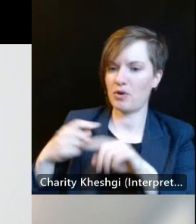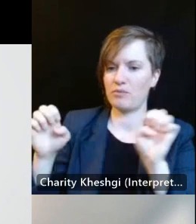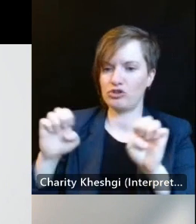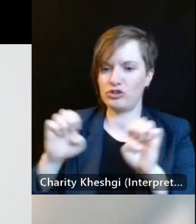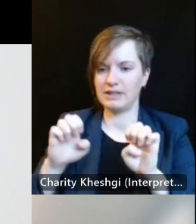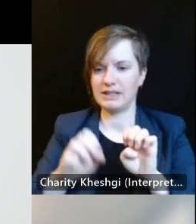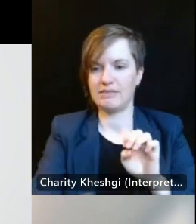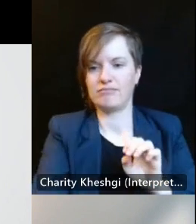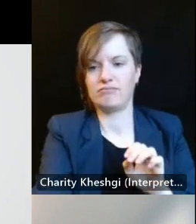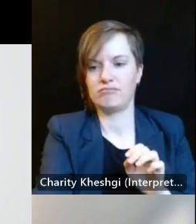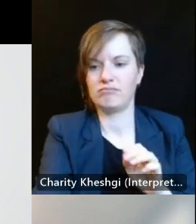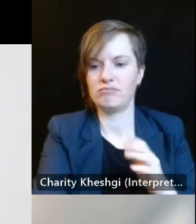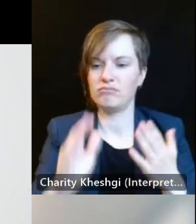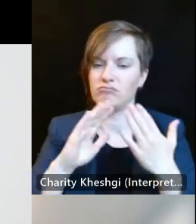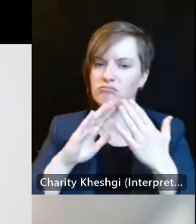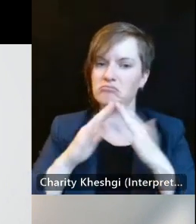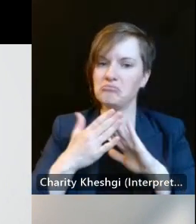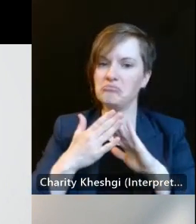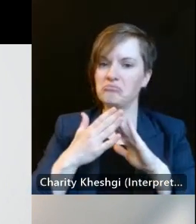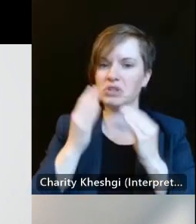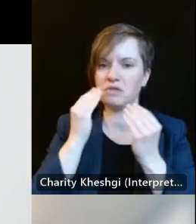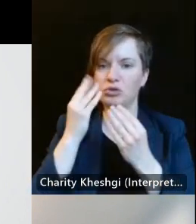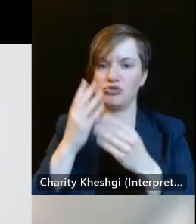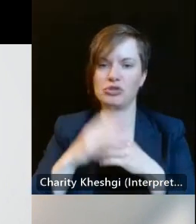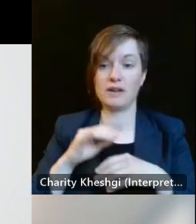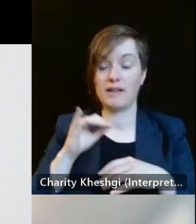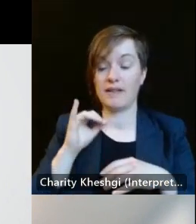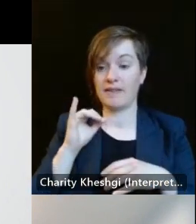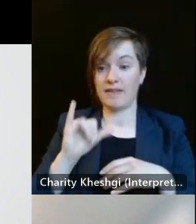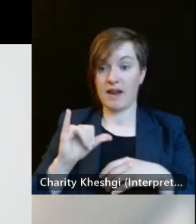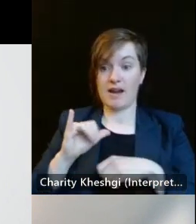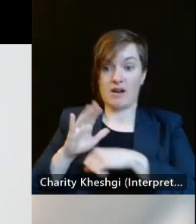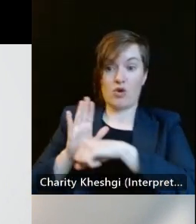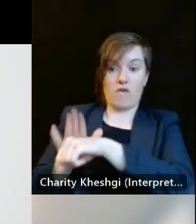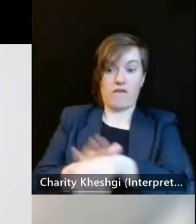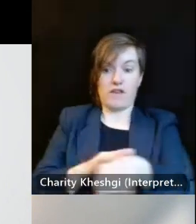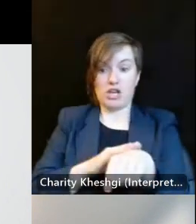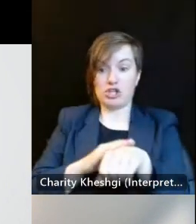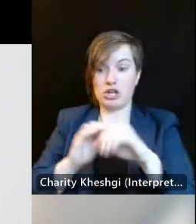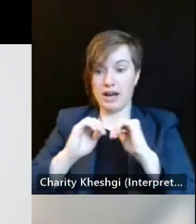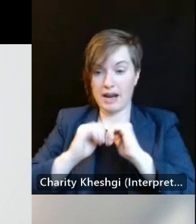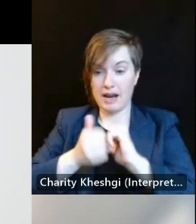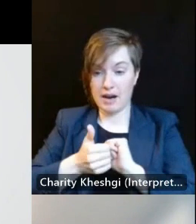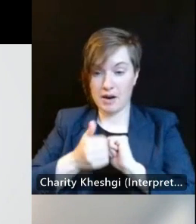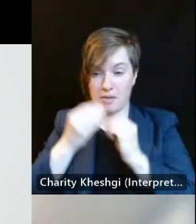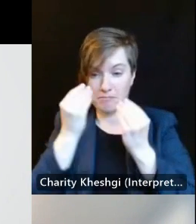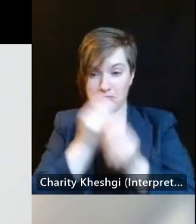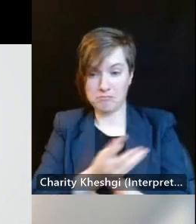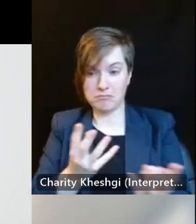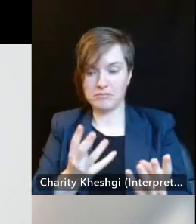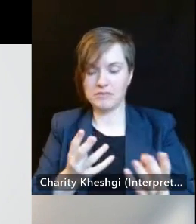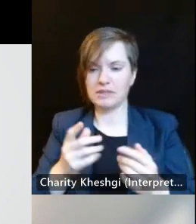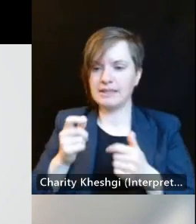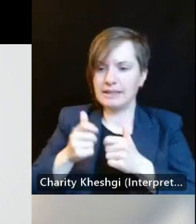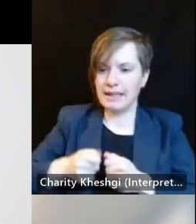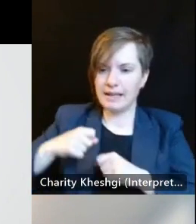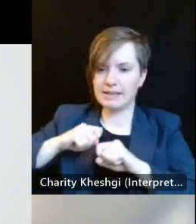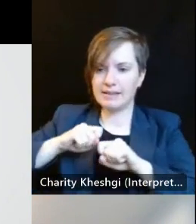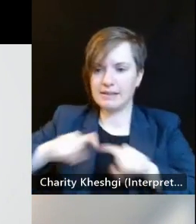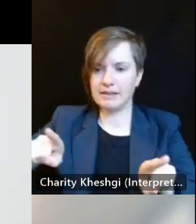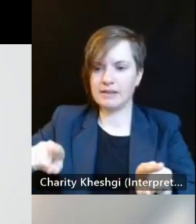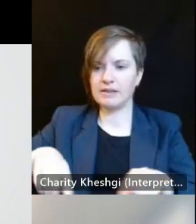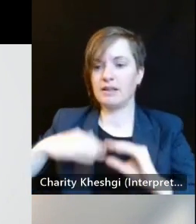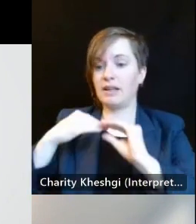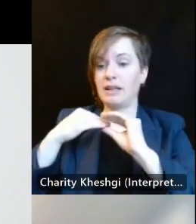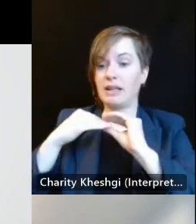And those notifications are provided in various formats, including text messages, emails, voice calls,